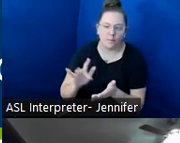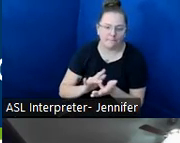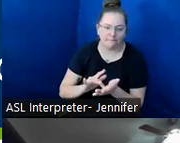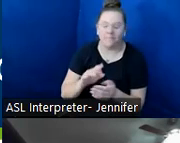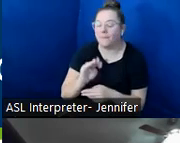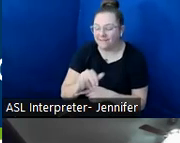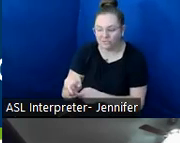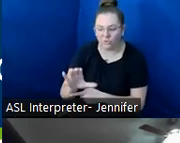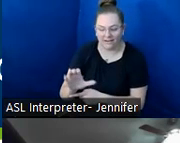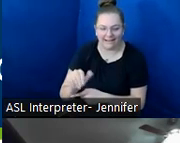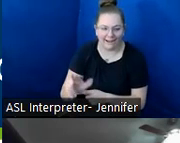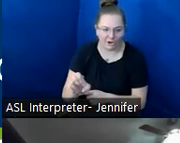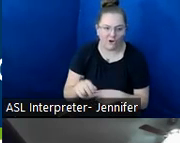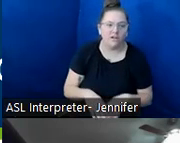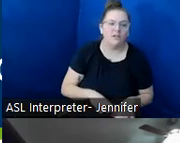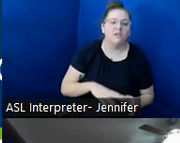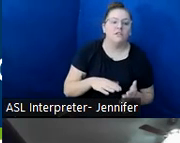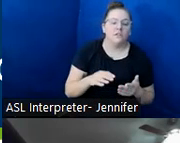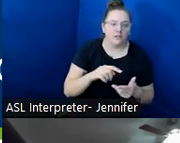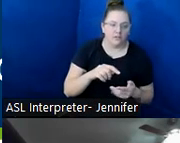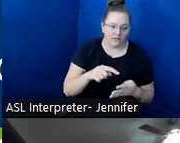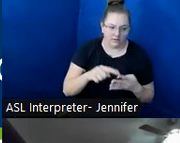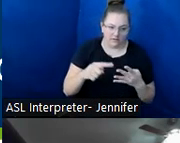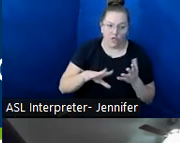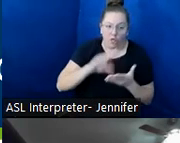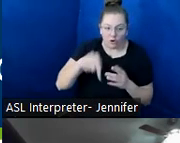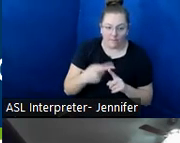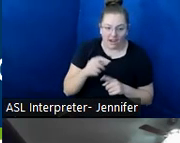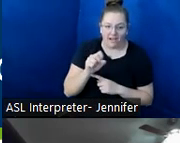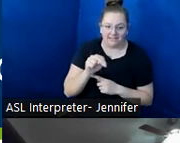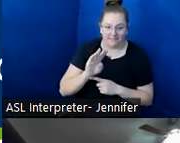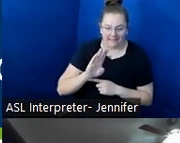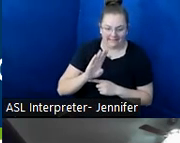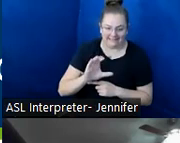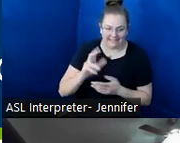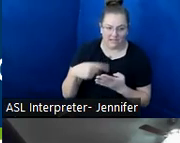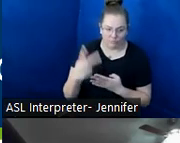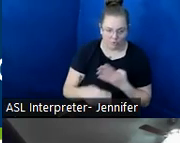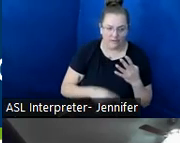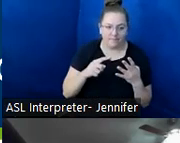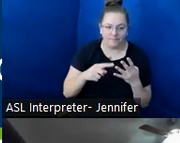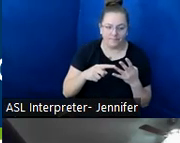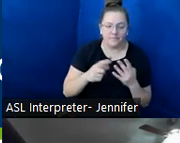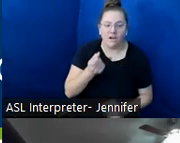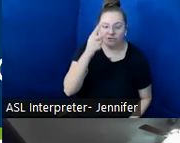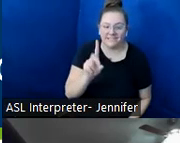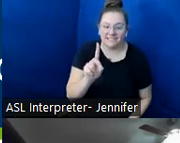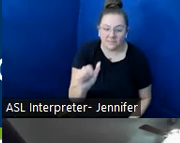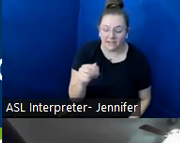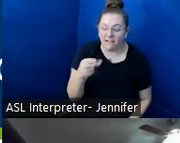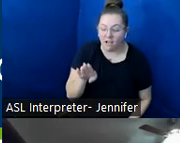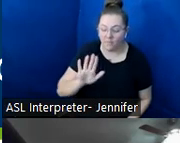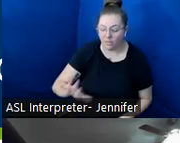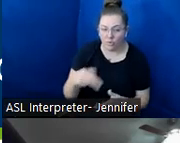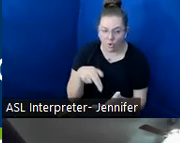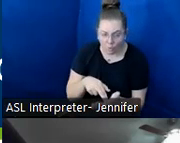Needs BasicCare, SNBC Managed Care Program, to understand the Disability Hub N role in helping people to make an informed